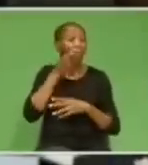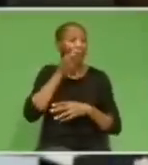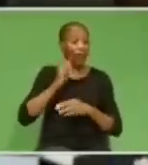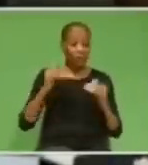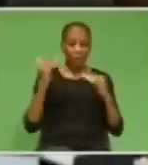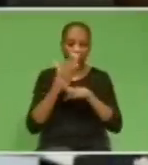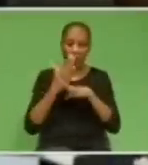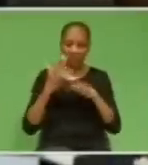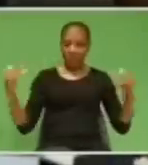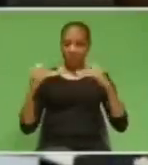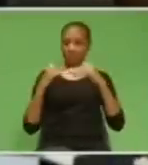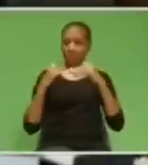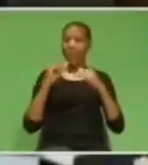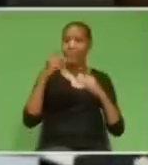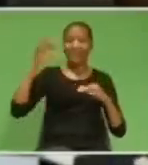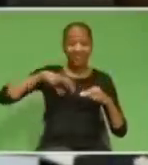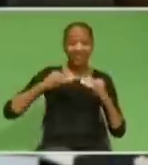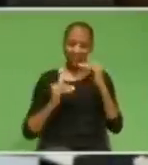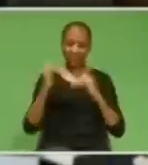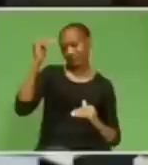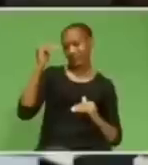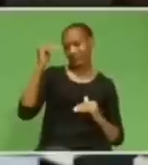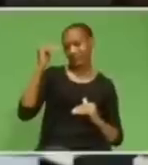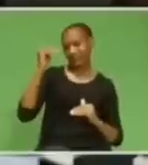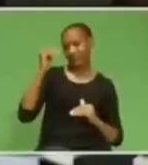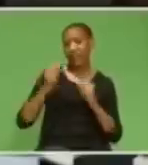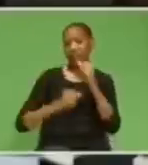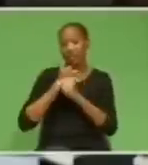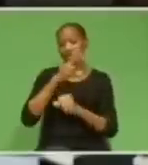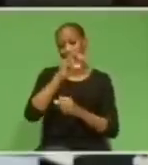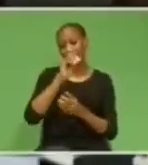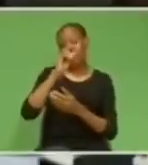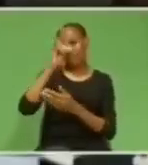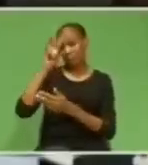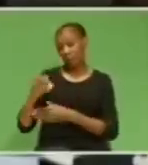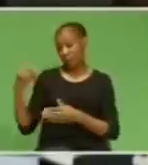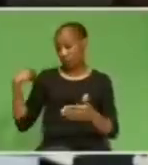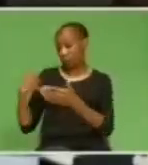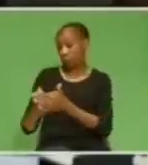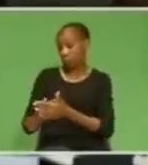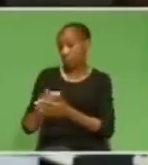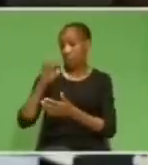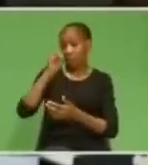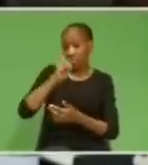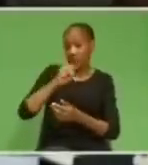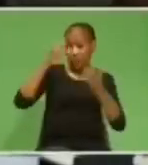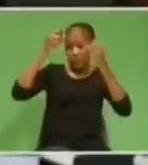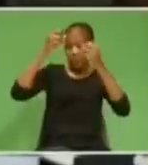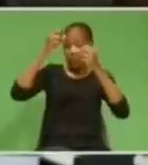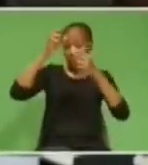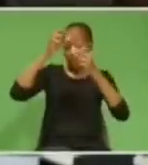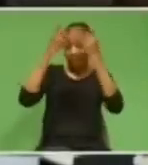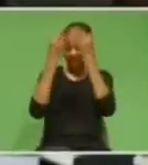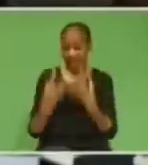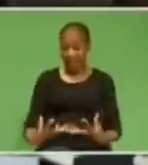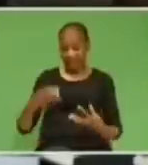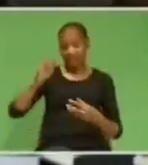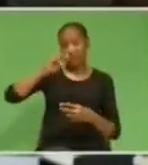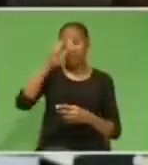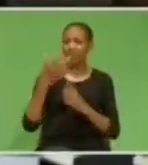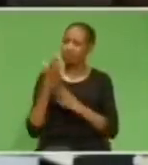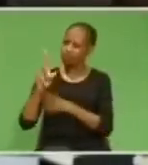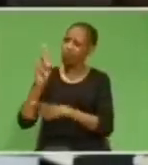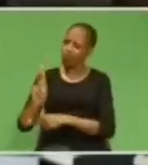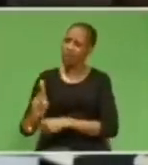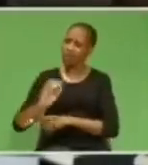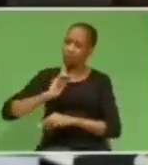counterparts. As recent as 2020, Stats SA Inequality Trends reported and indicated